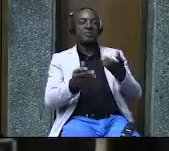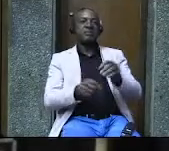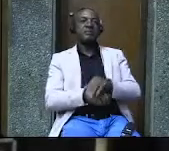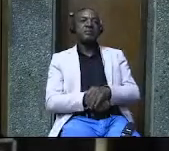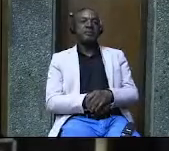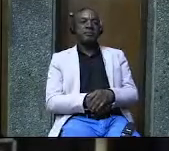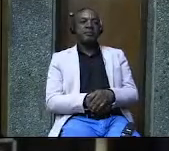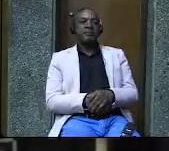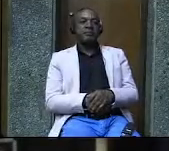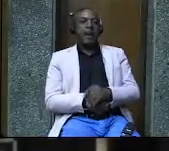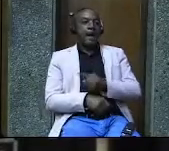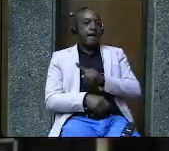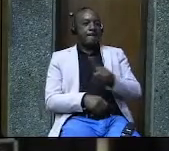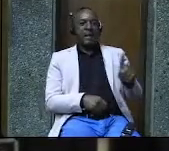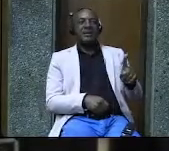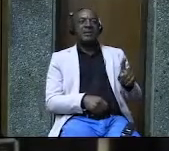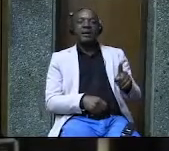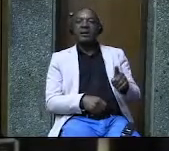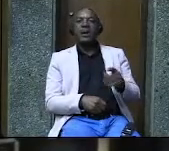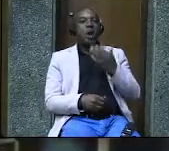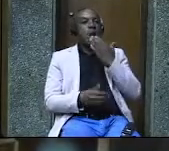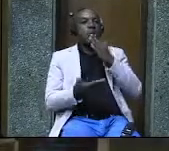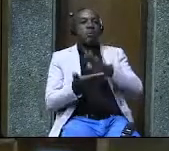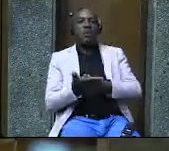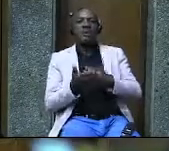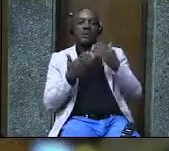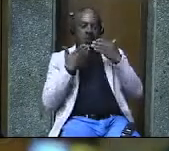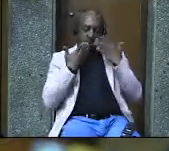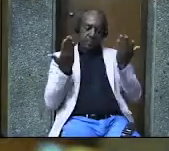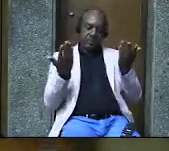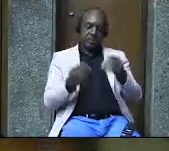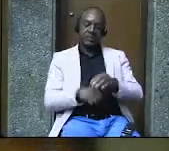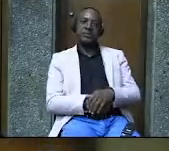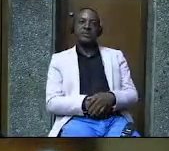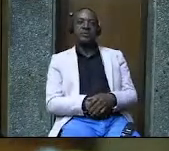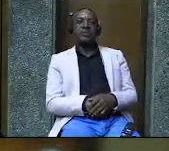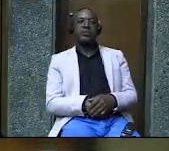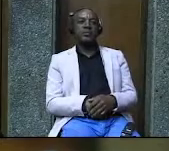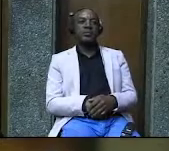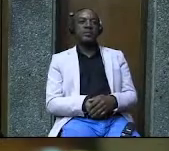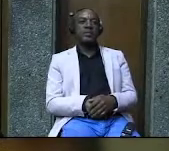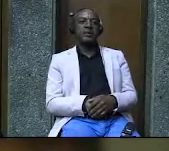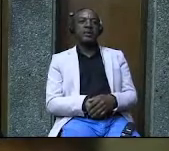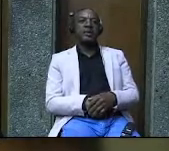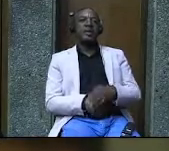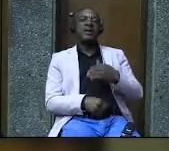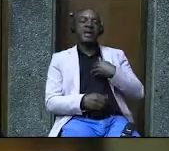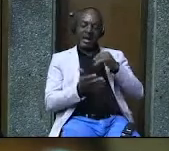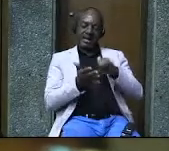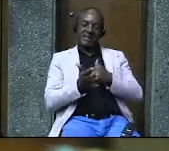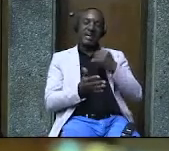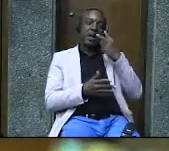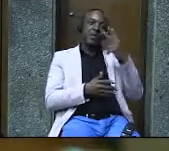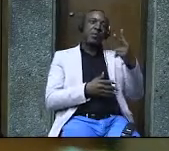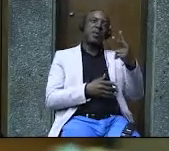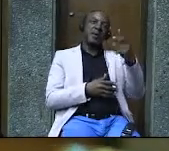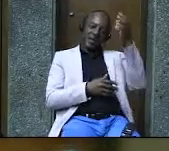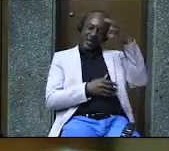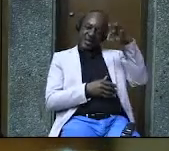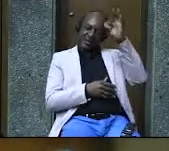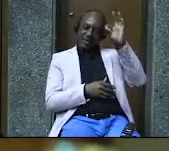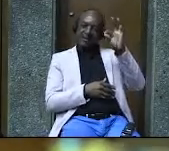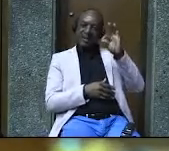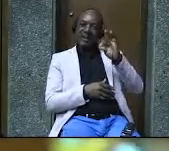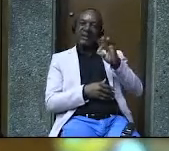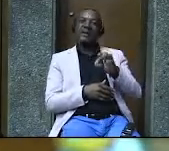Kodwa angiyiboni impumelelo kulento. Into engiyibonayo ngibona ugovernment wethu usadlala yona